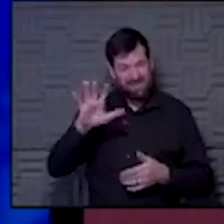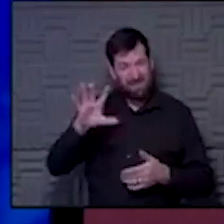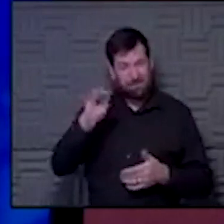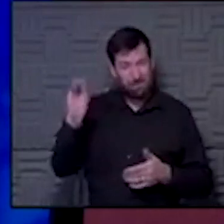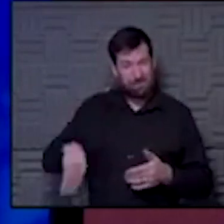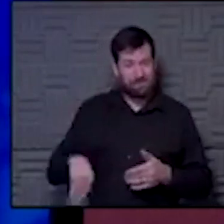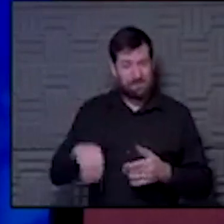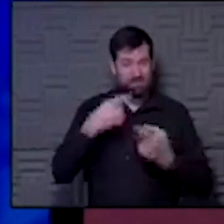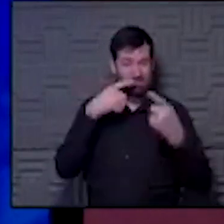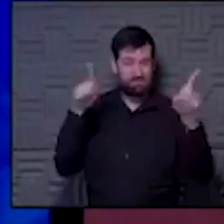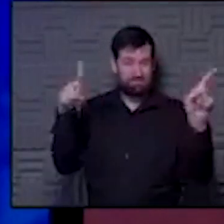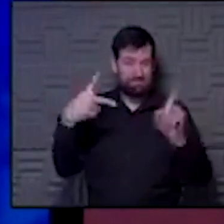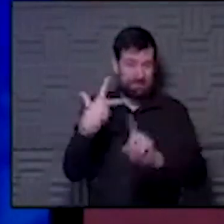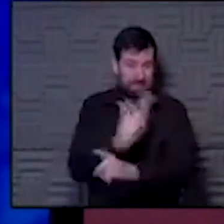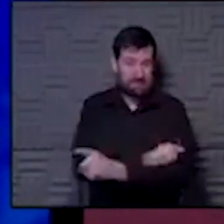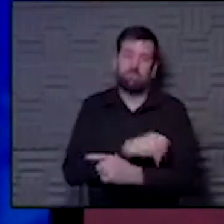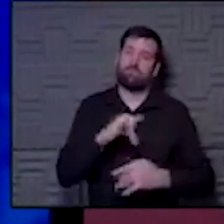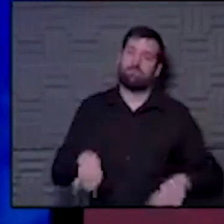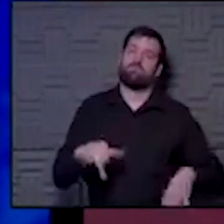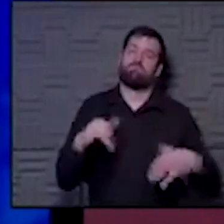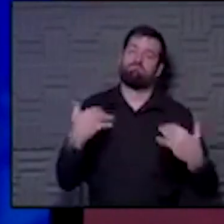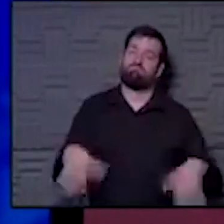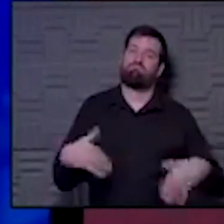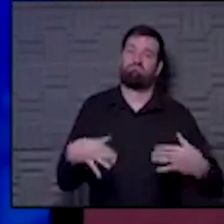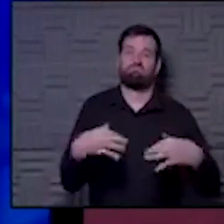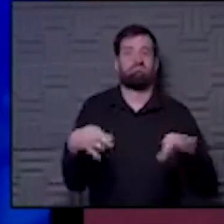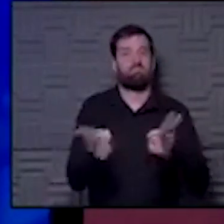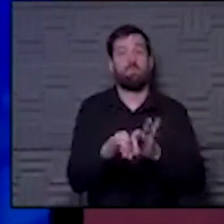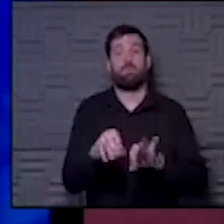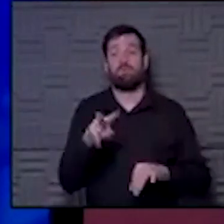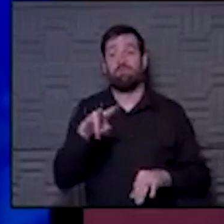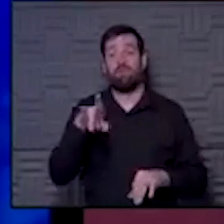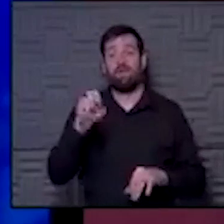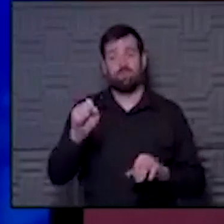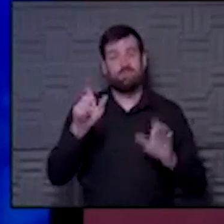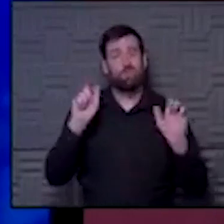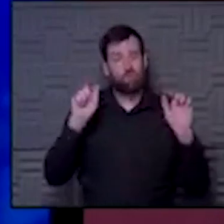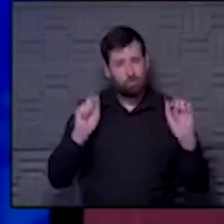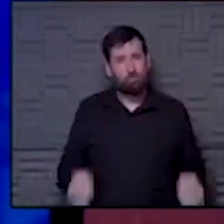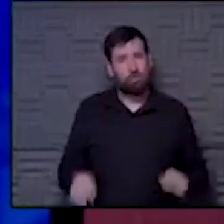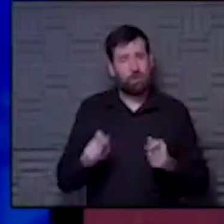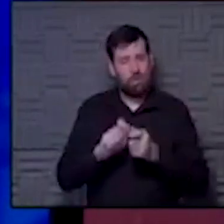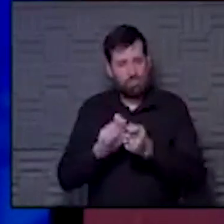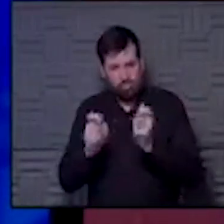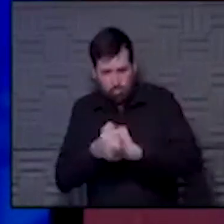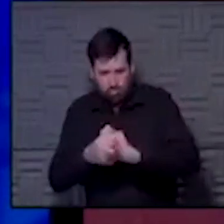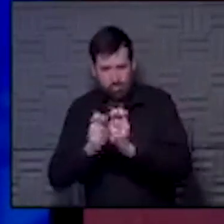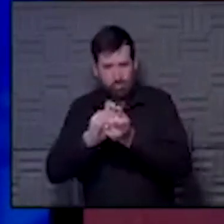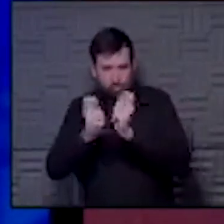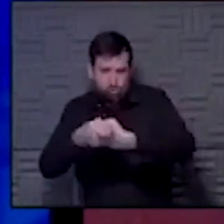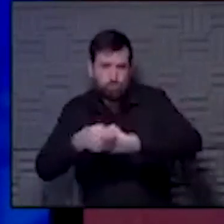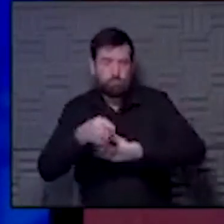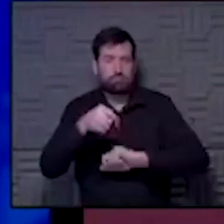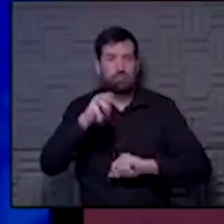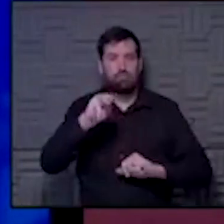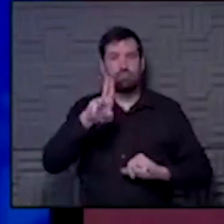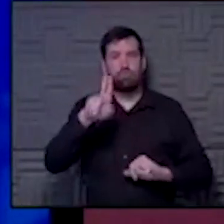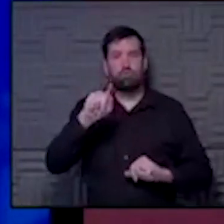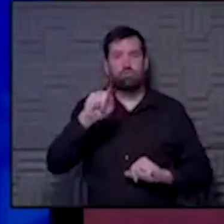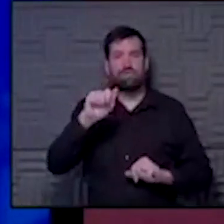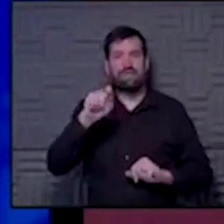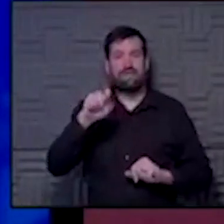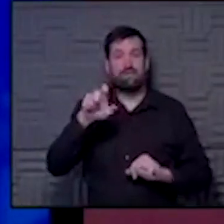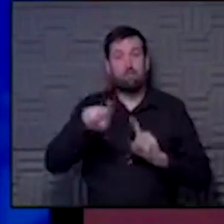effective, that's really important. Now, the virus can mutate and change, Yeah. but the thing that's making it a killer is